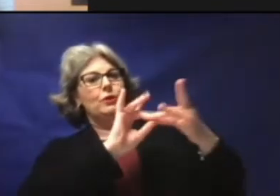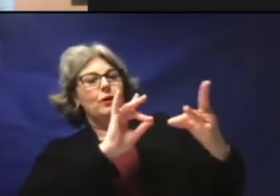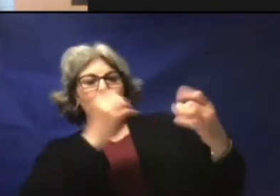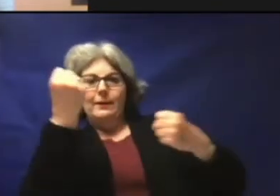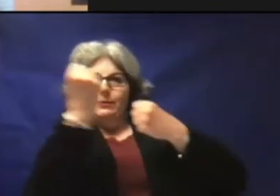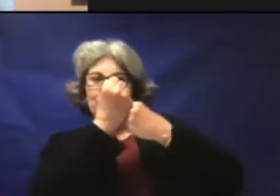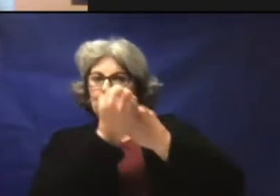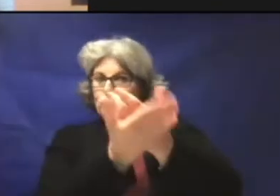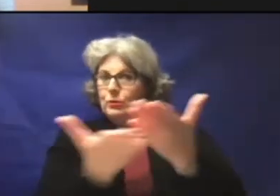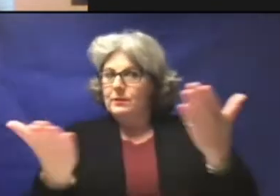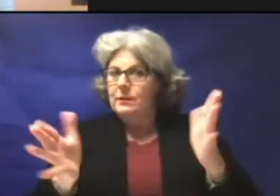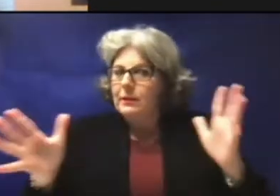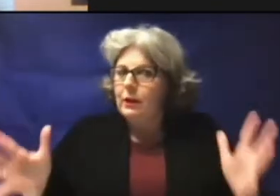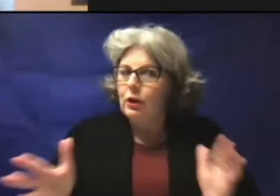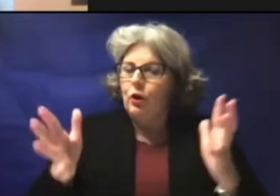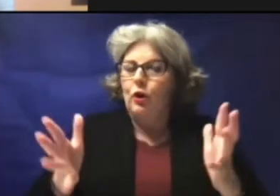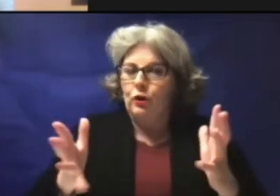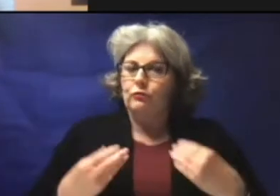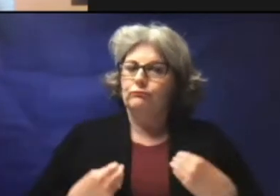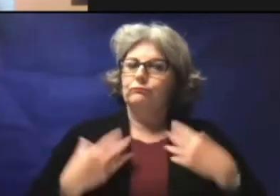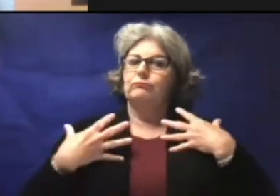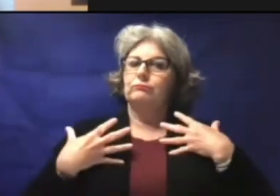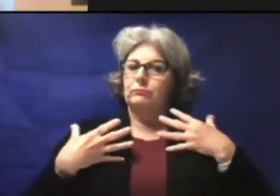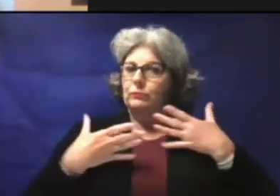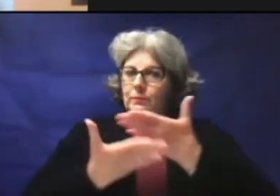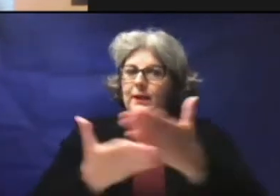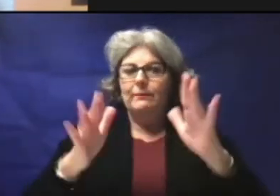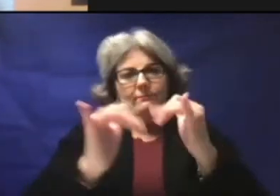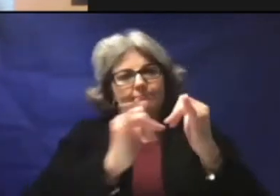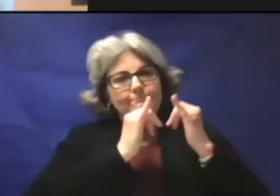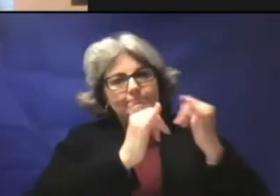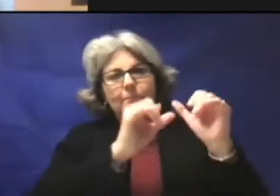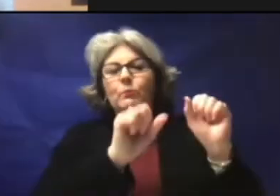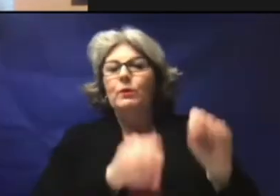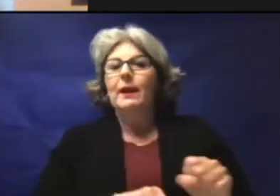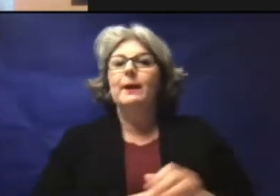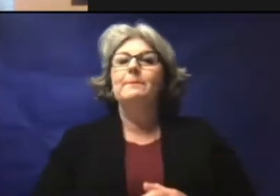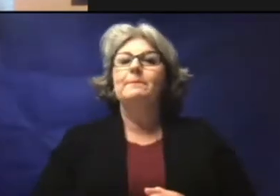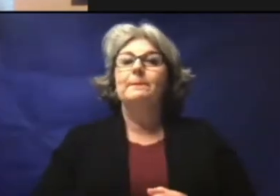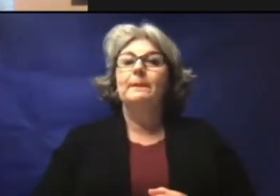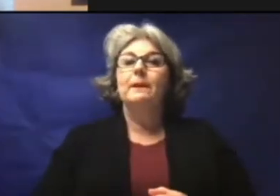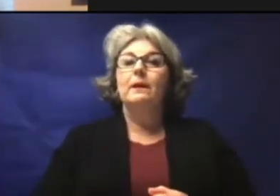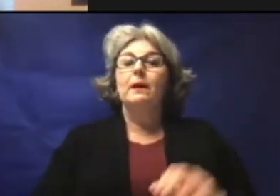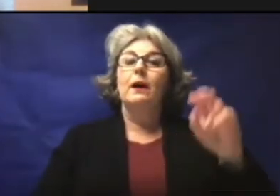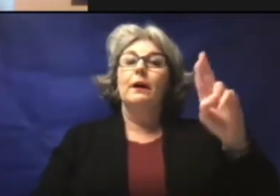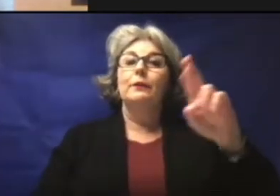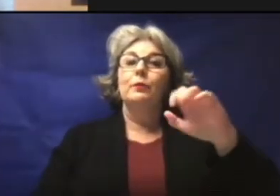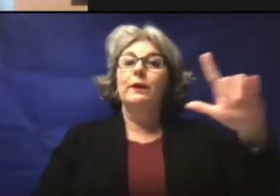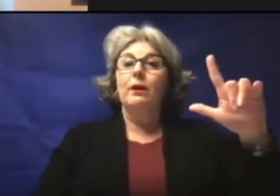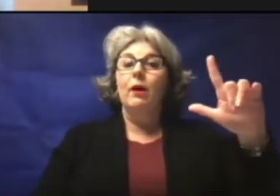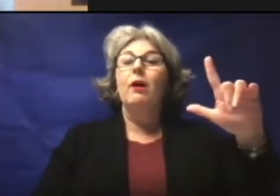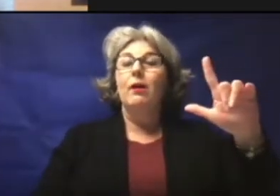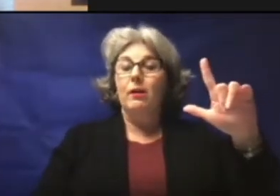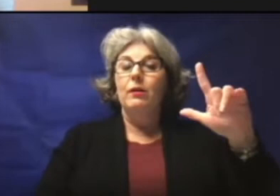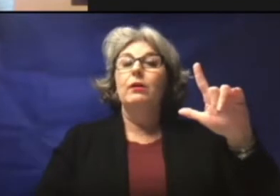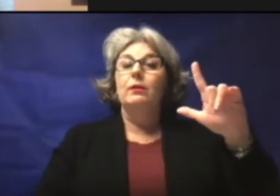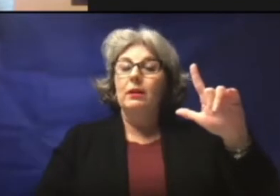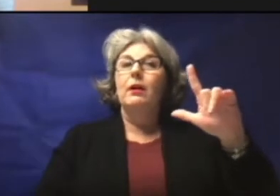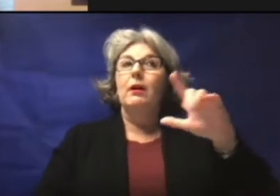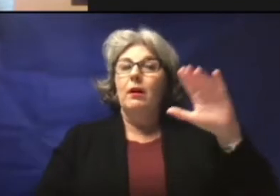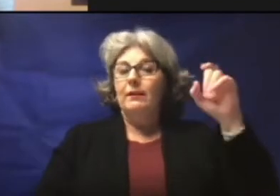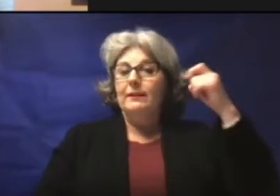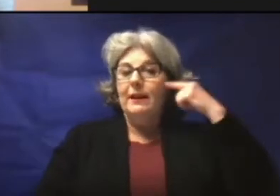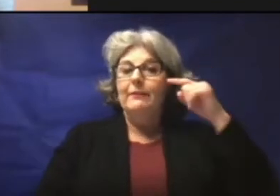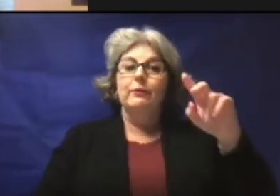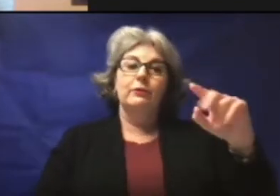us, it encourages us to be able to do the same as well too. The recall on Governor Gavin Newsom is going to take